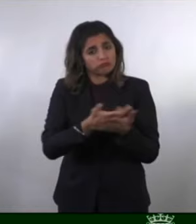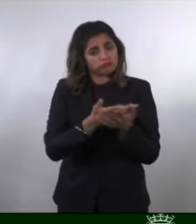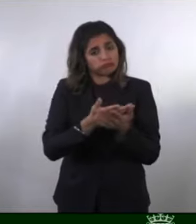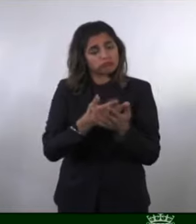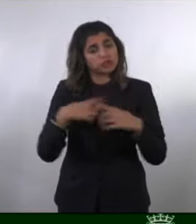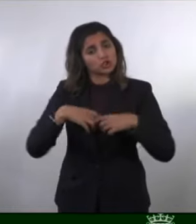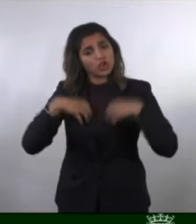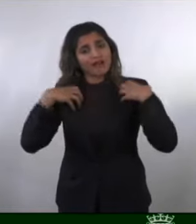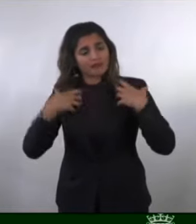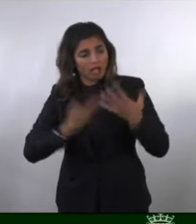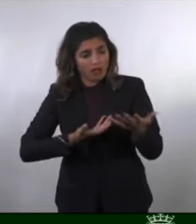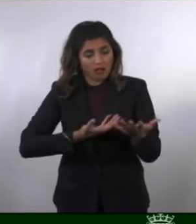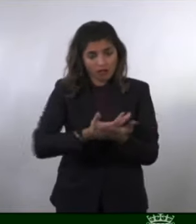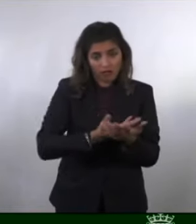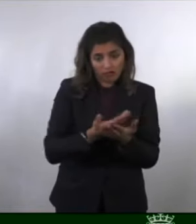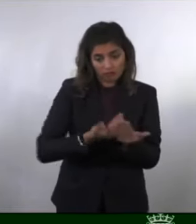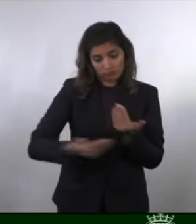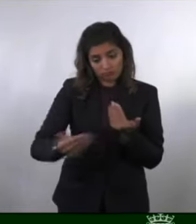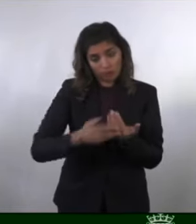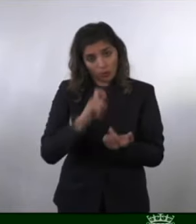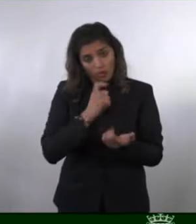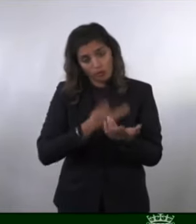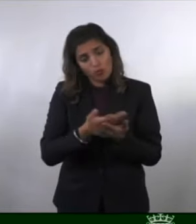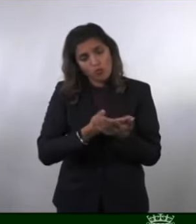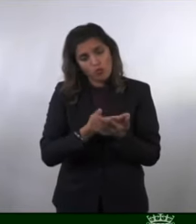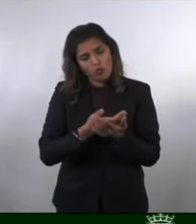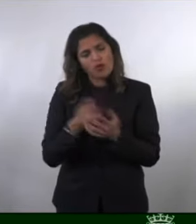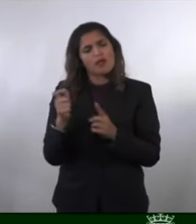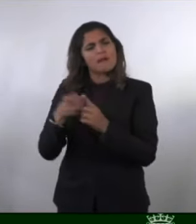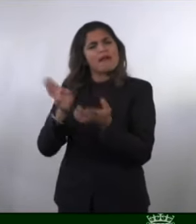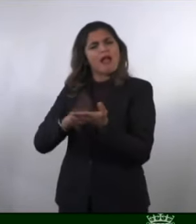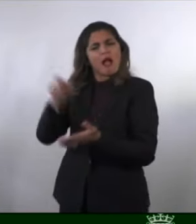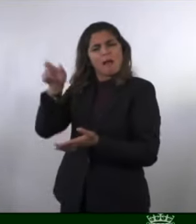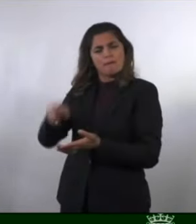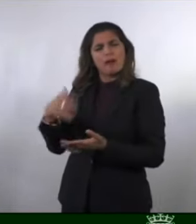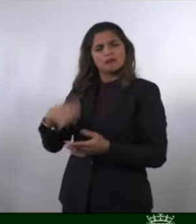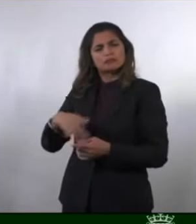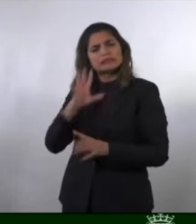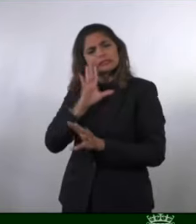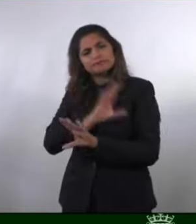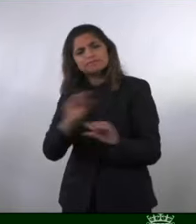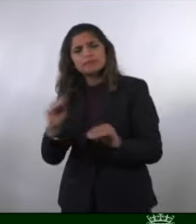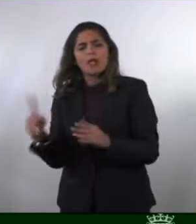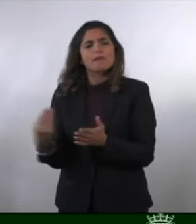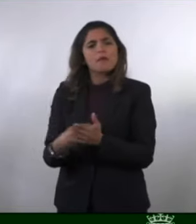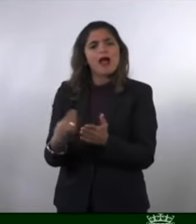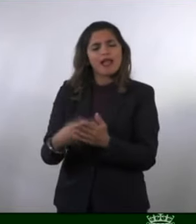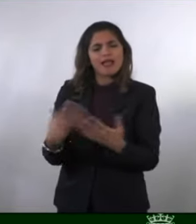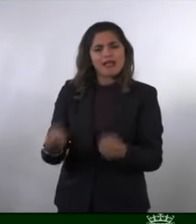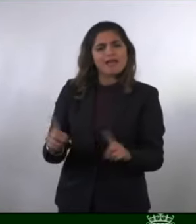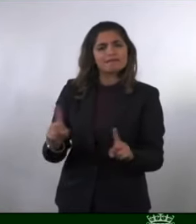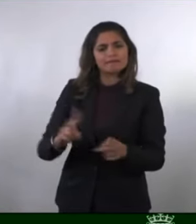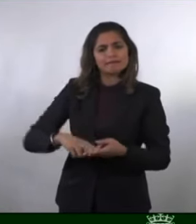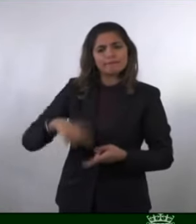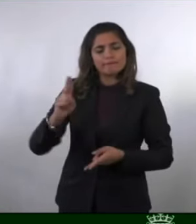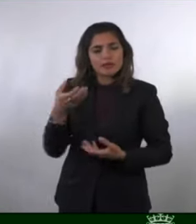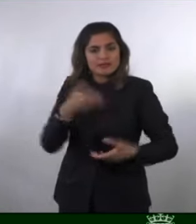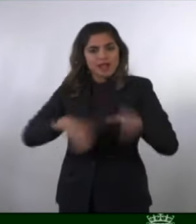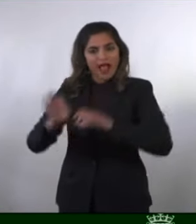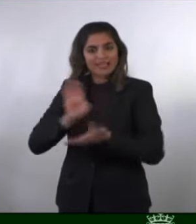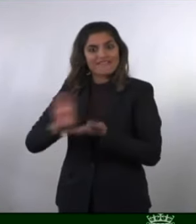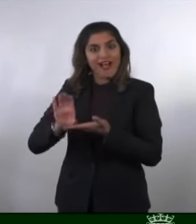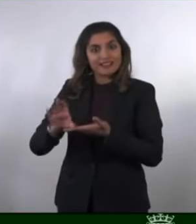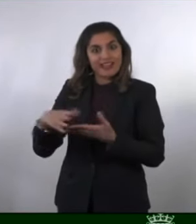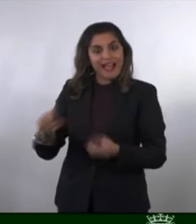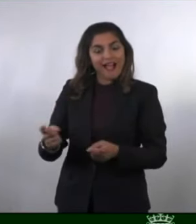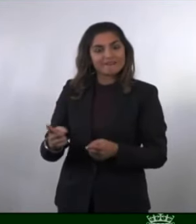of days to advance some of the money that the Prime Minister referred to, the record-breaking increase in science funding, to